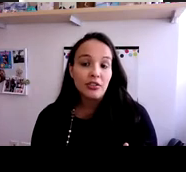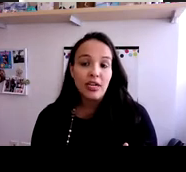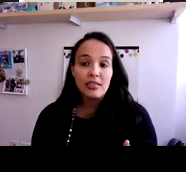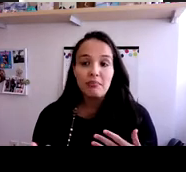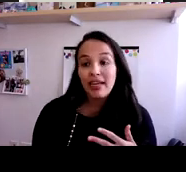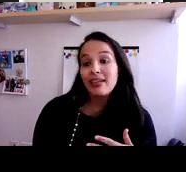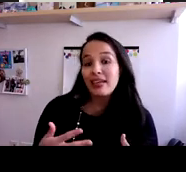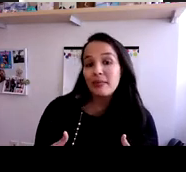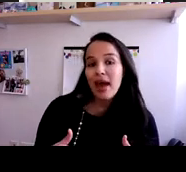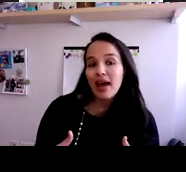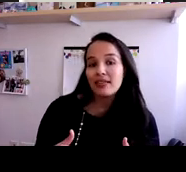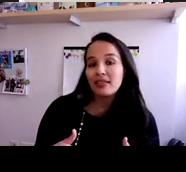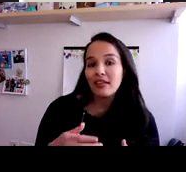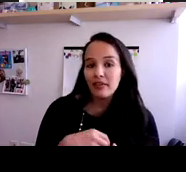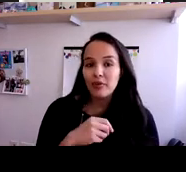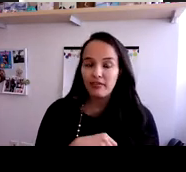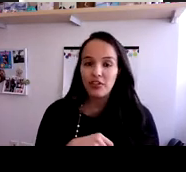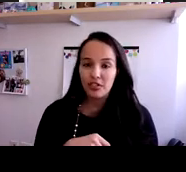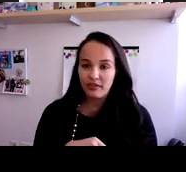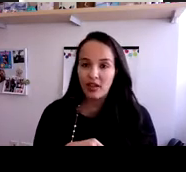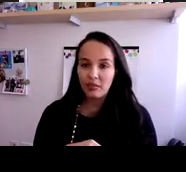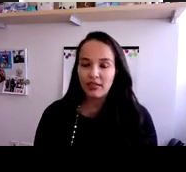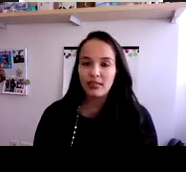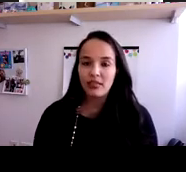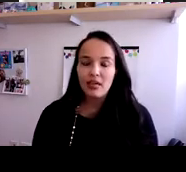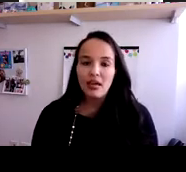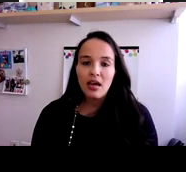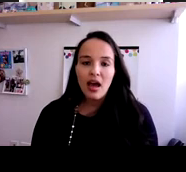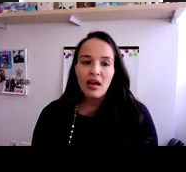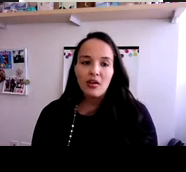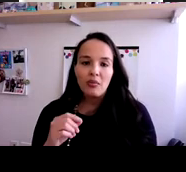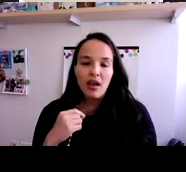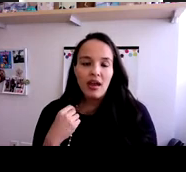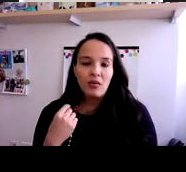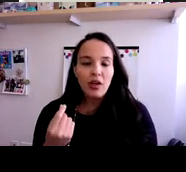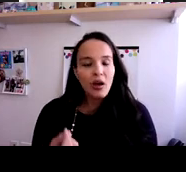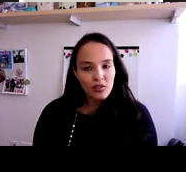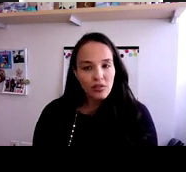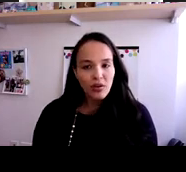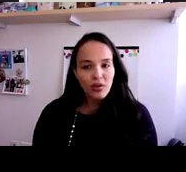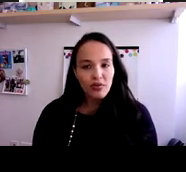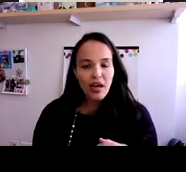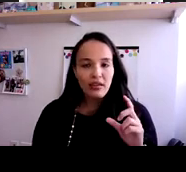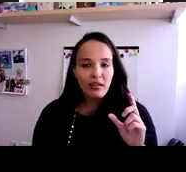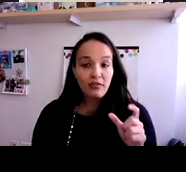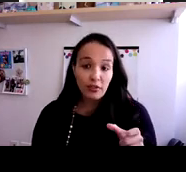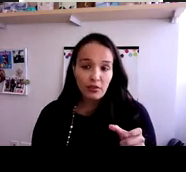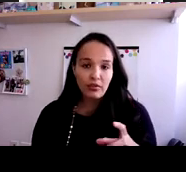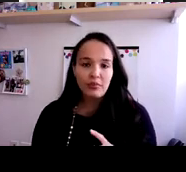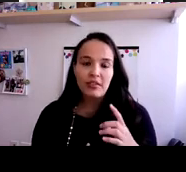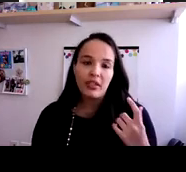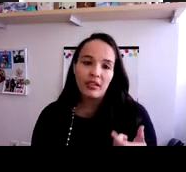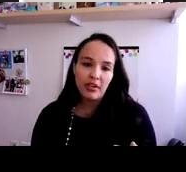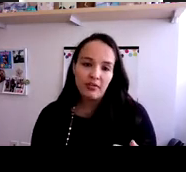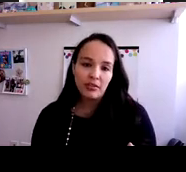caregiver physiological stress might impact infant brain function and development. And we also know that the frontal,